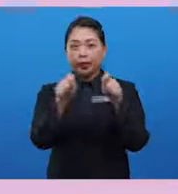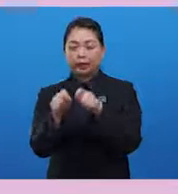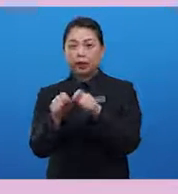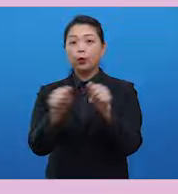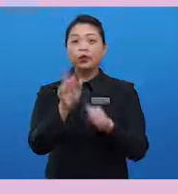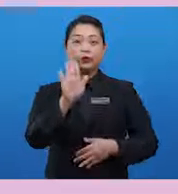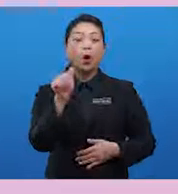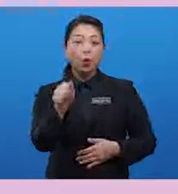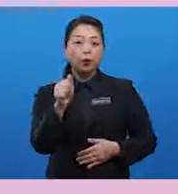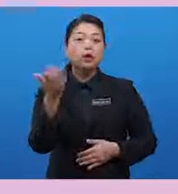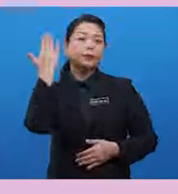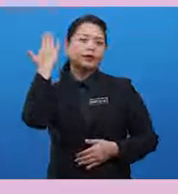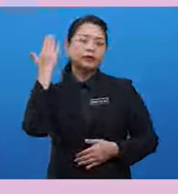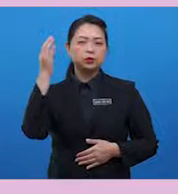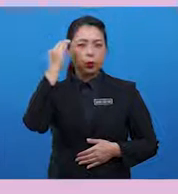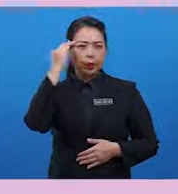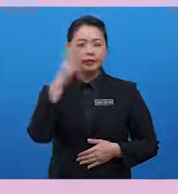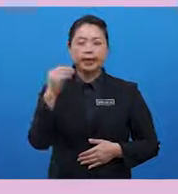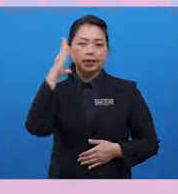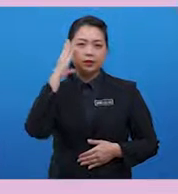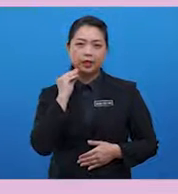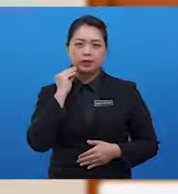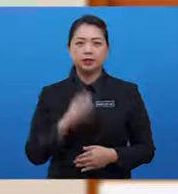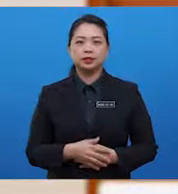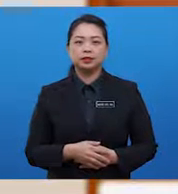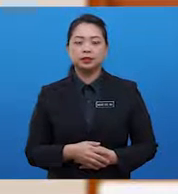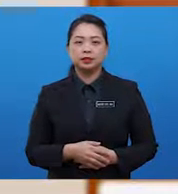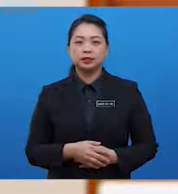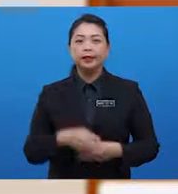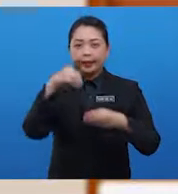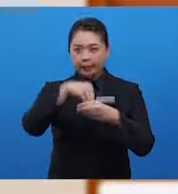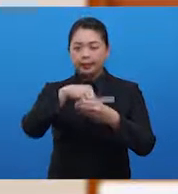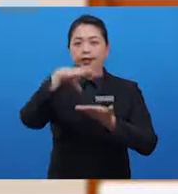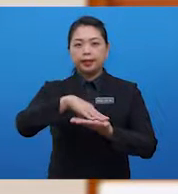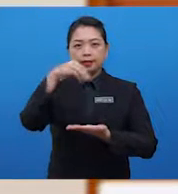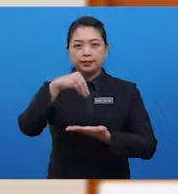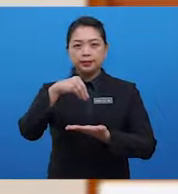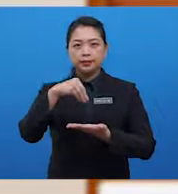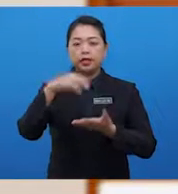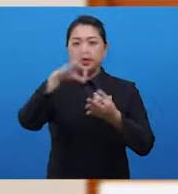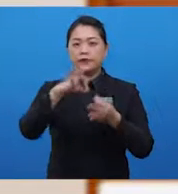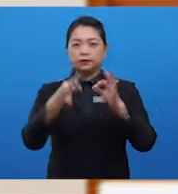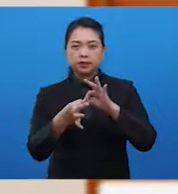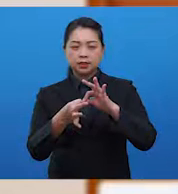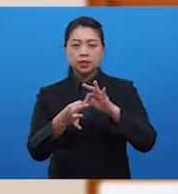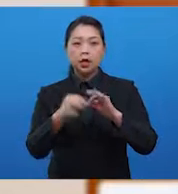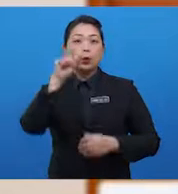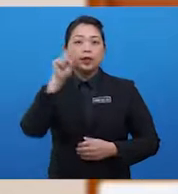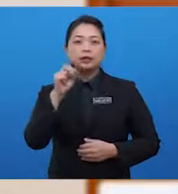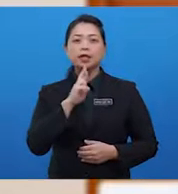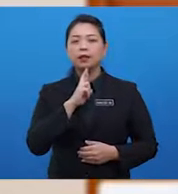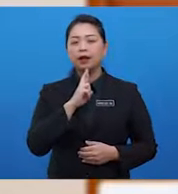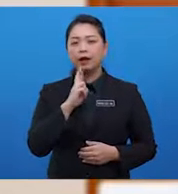own previous knowledge and experience. In a lesson, inference questions